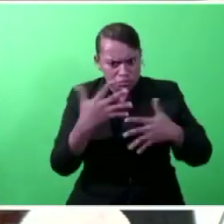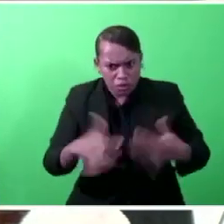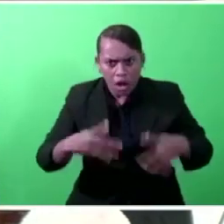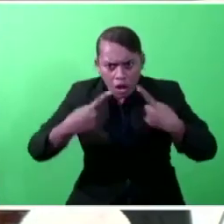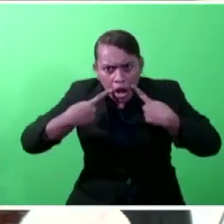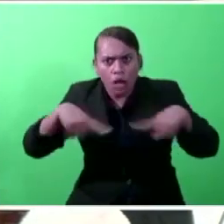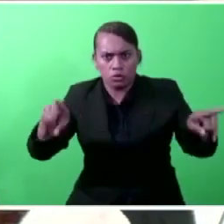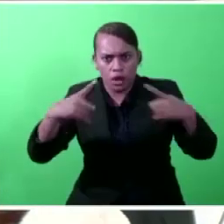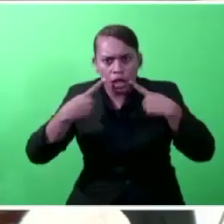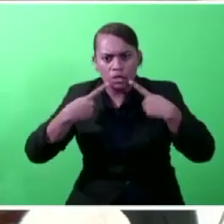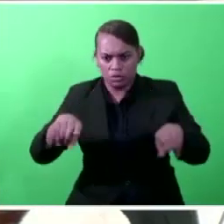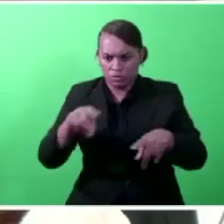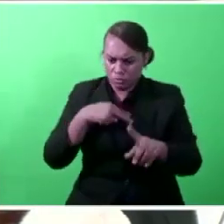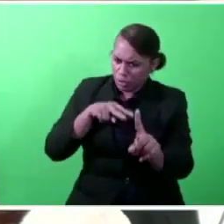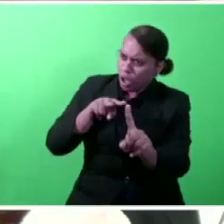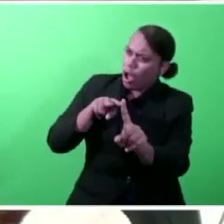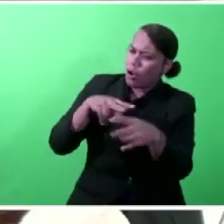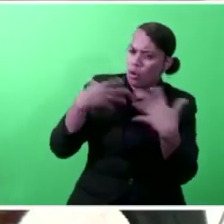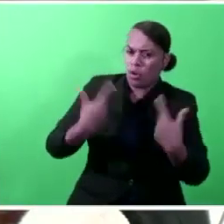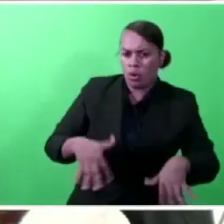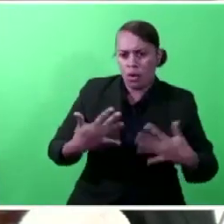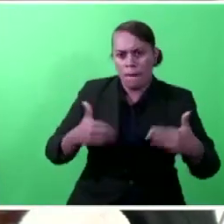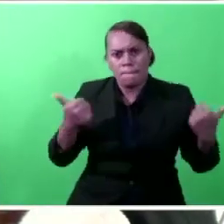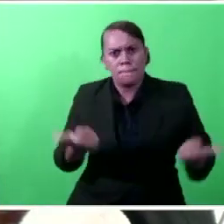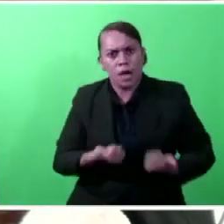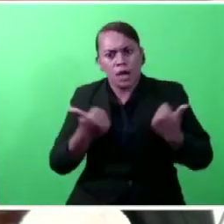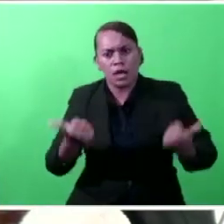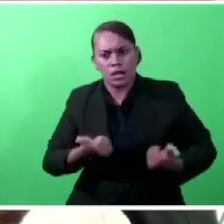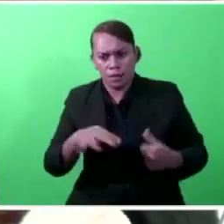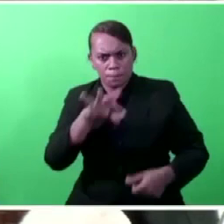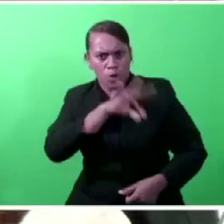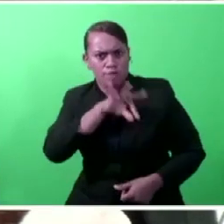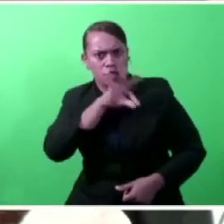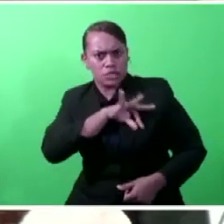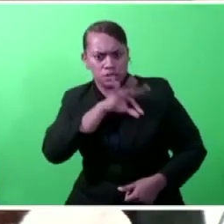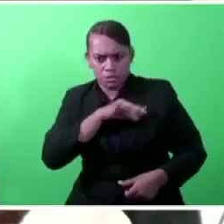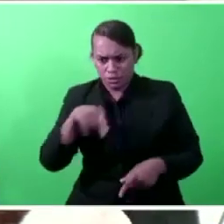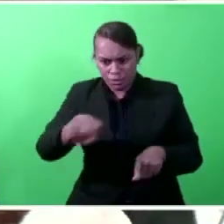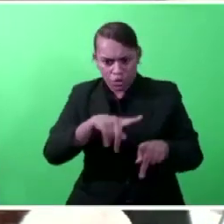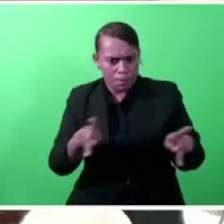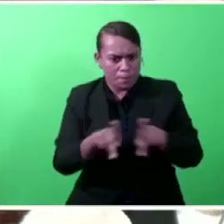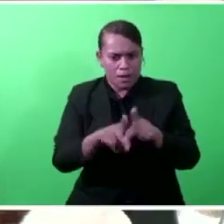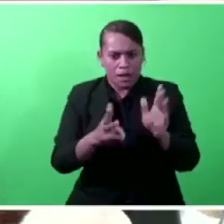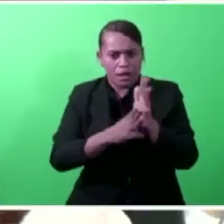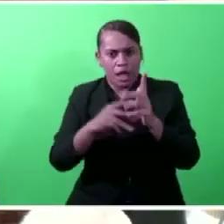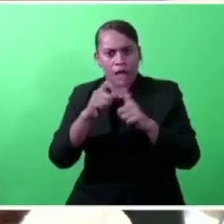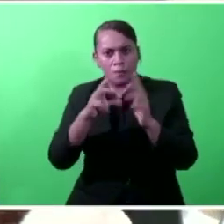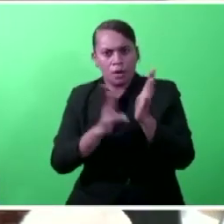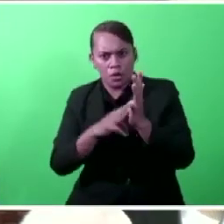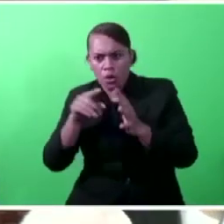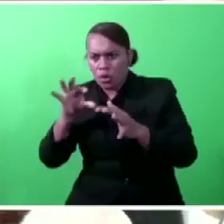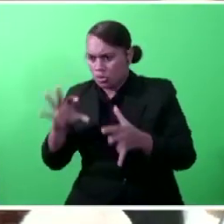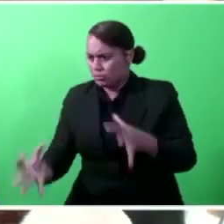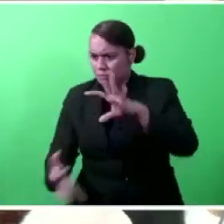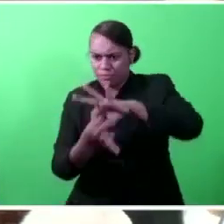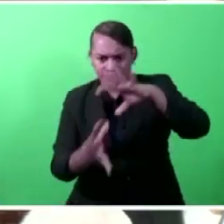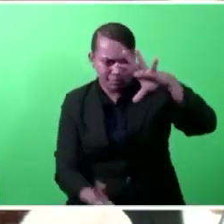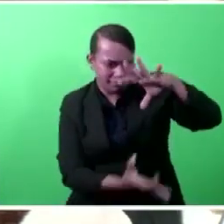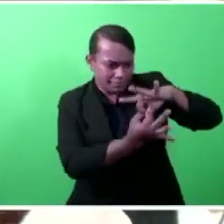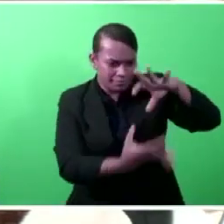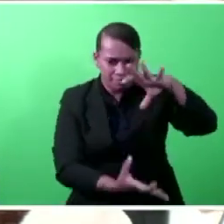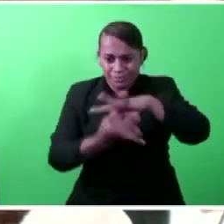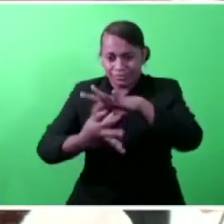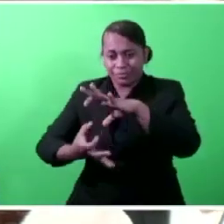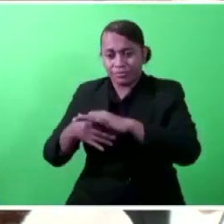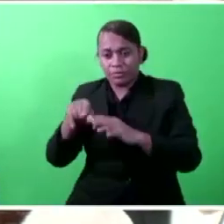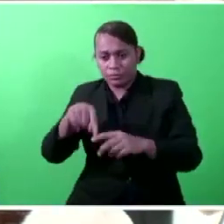the immense benefits of having the Fiji Met and the NDMO being placed in the same ministry. Our focus now is to